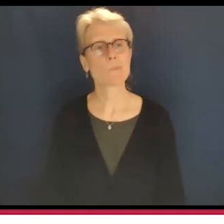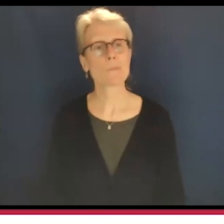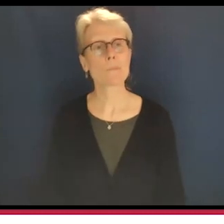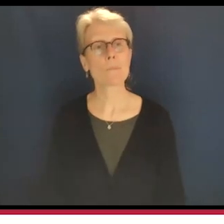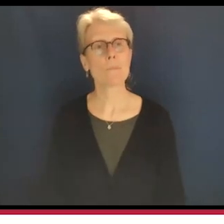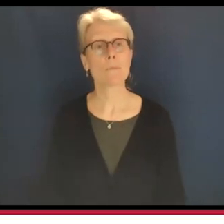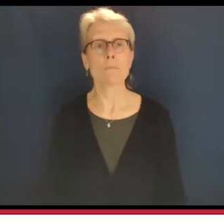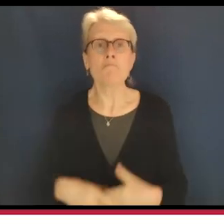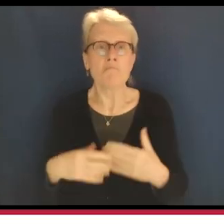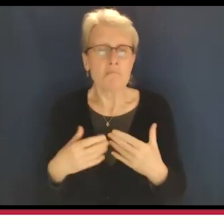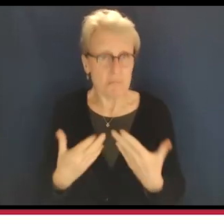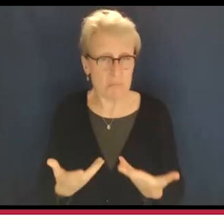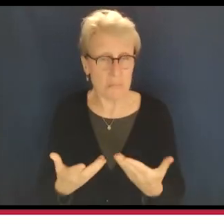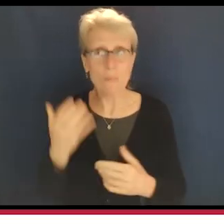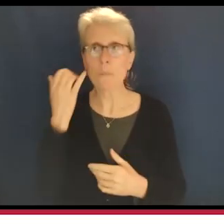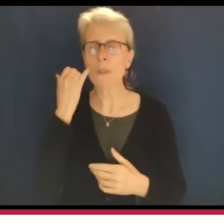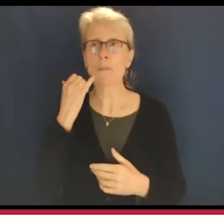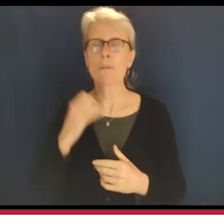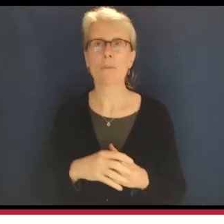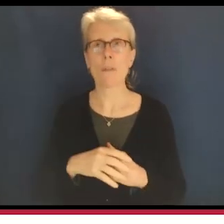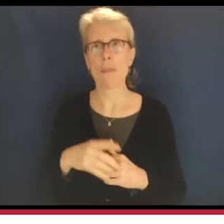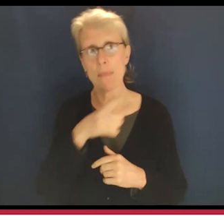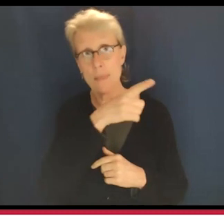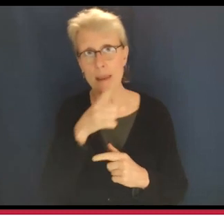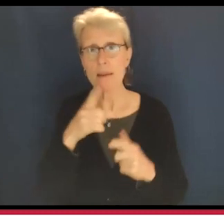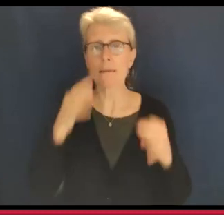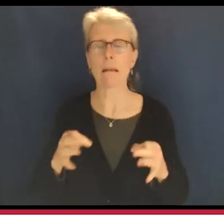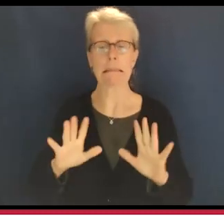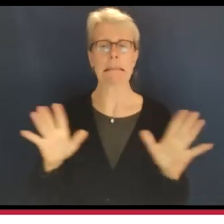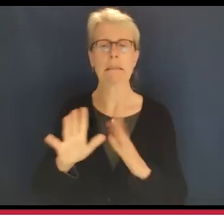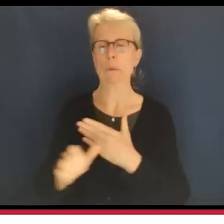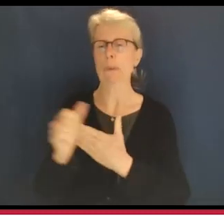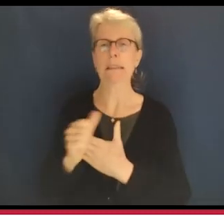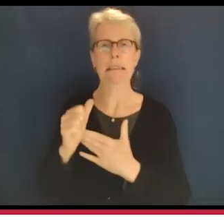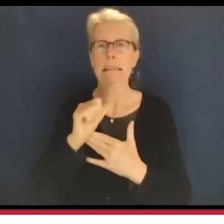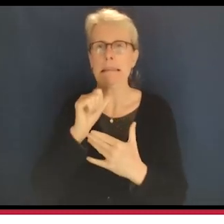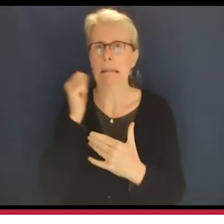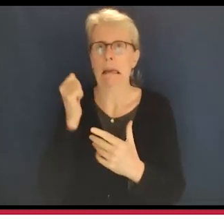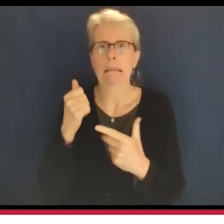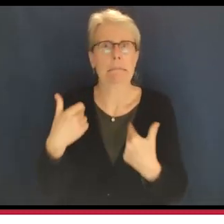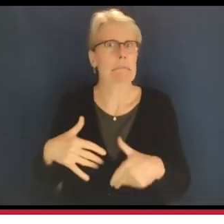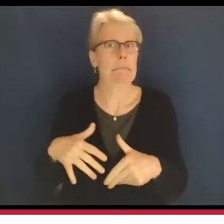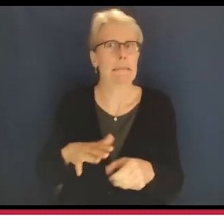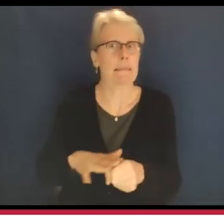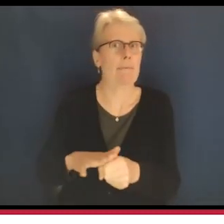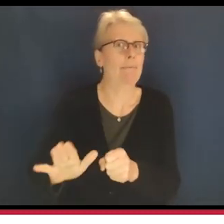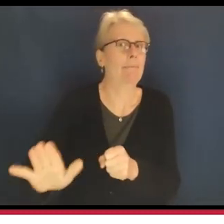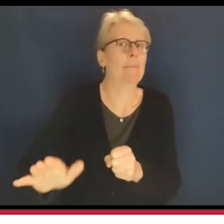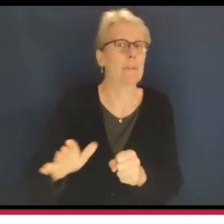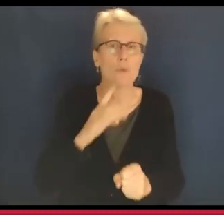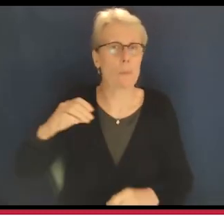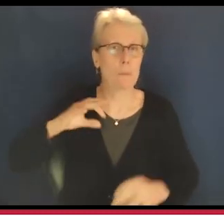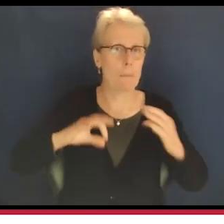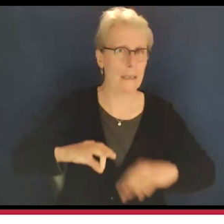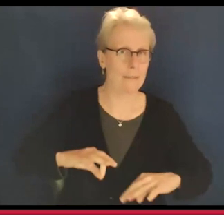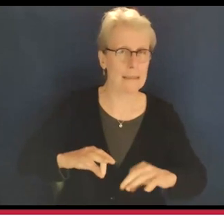So if those are partly risk-driven decisions, it's important to ask, what are the benefits of this kind of work? And are